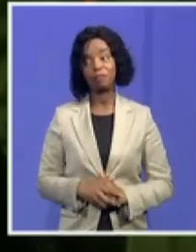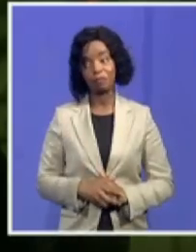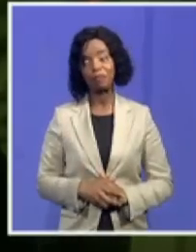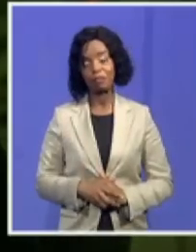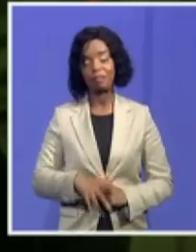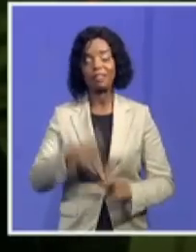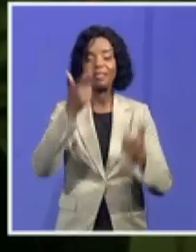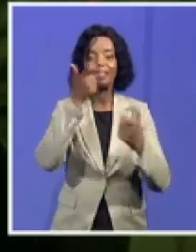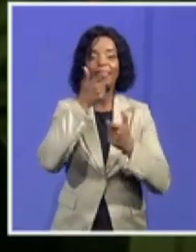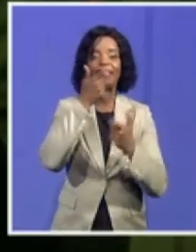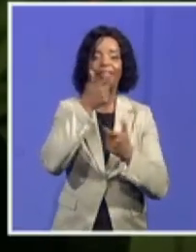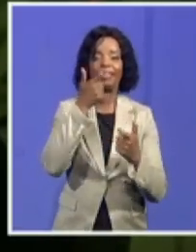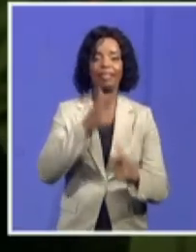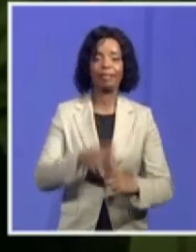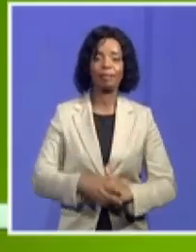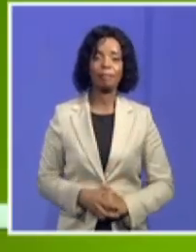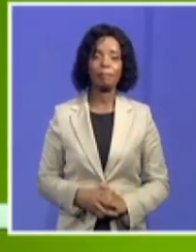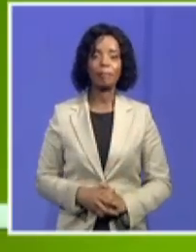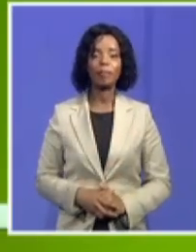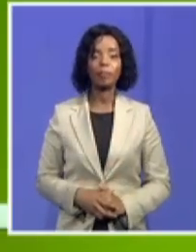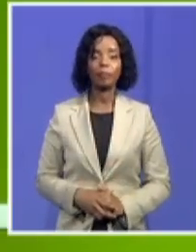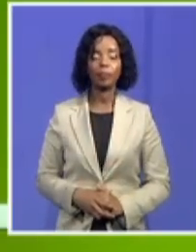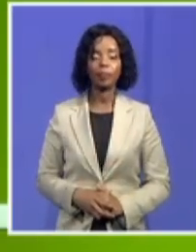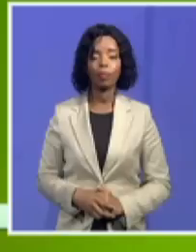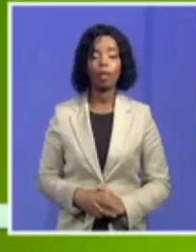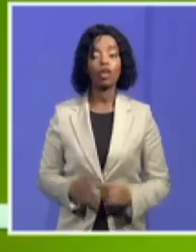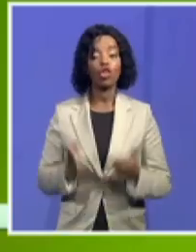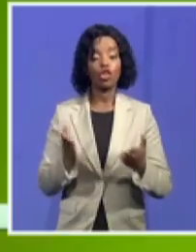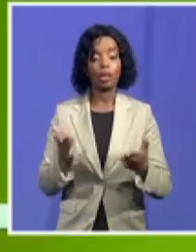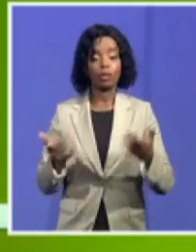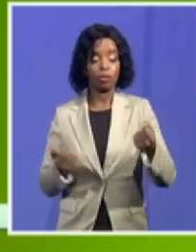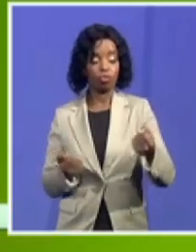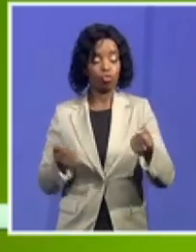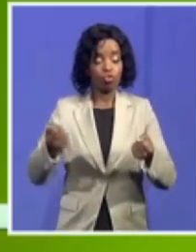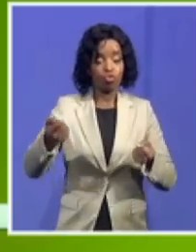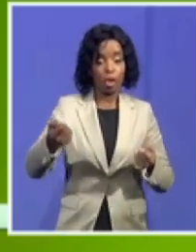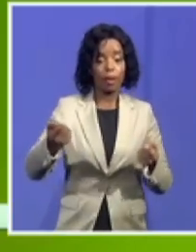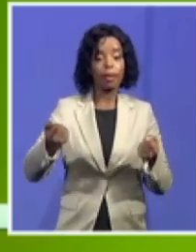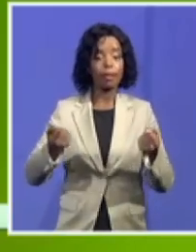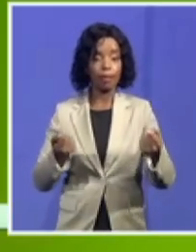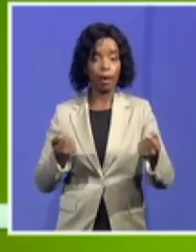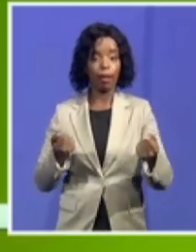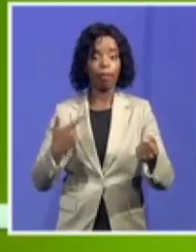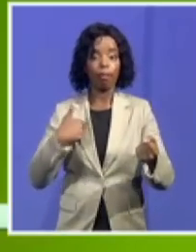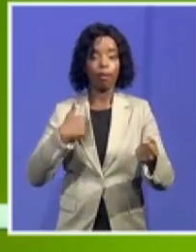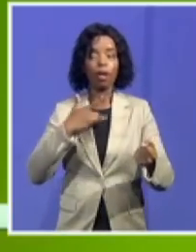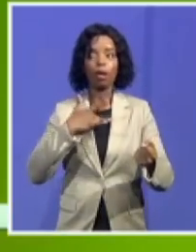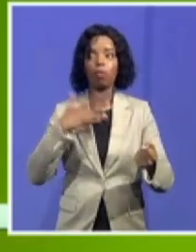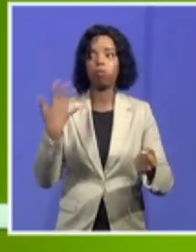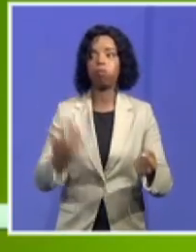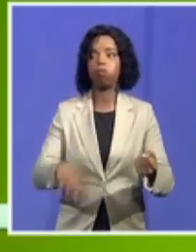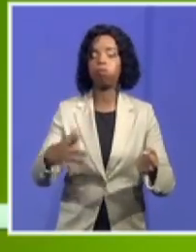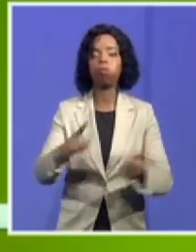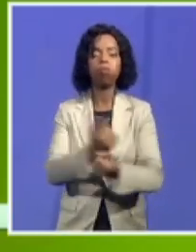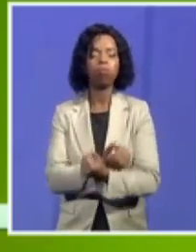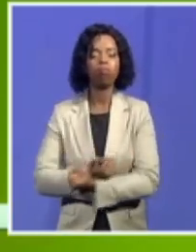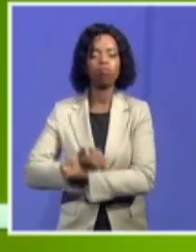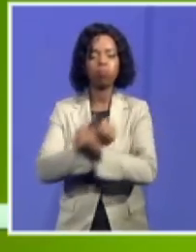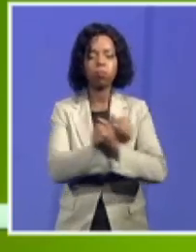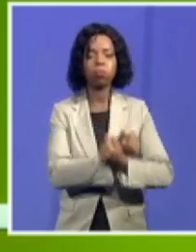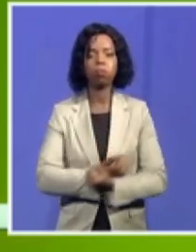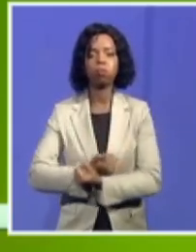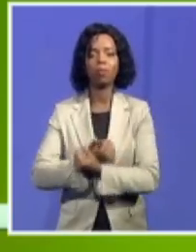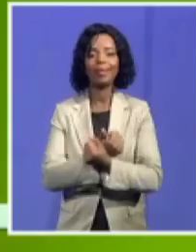Now, this truck, it was just amazing to see the innovation that the